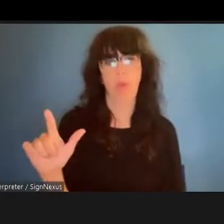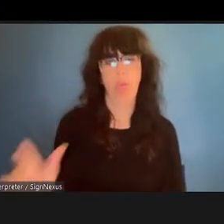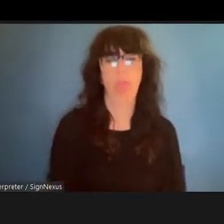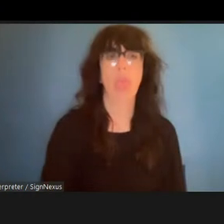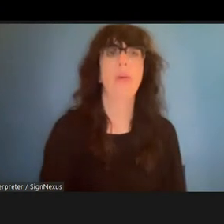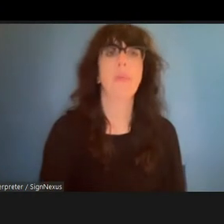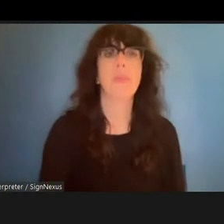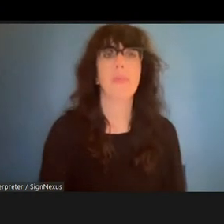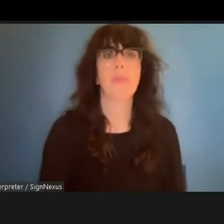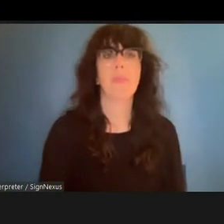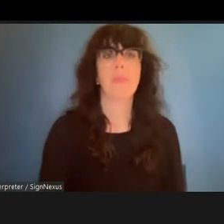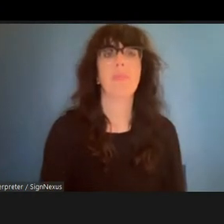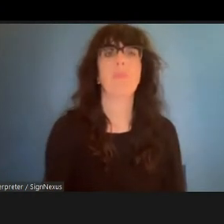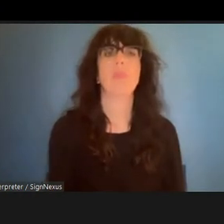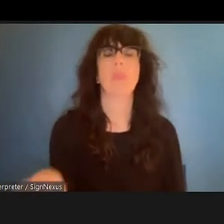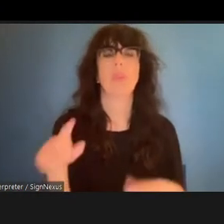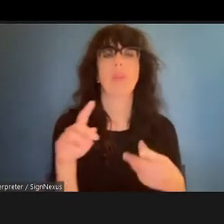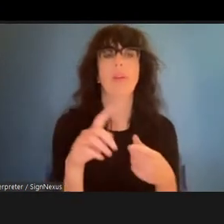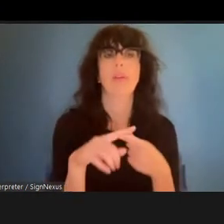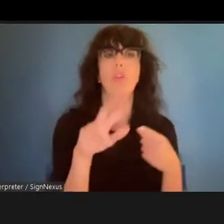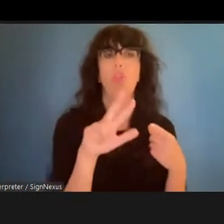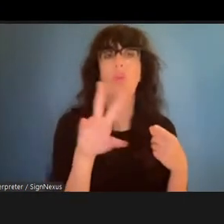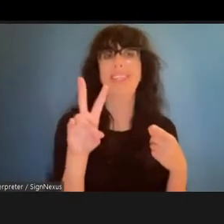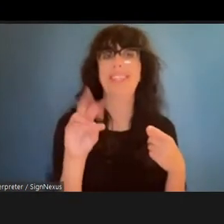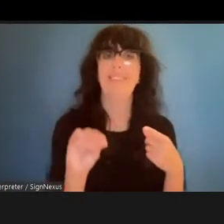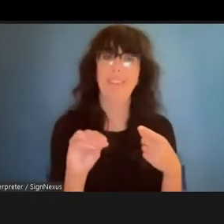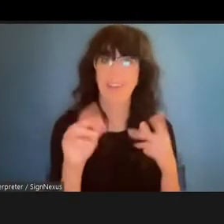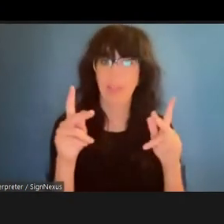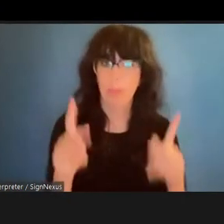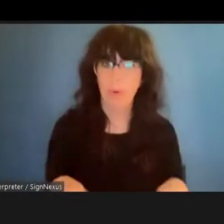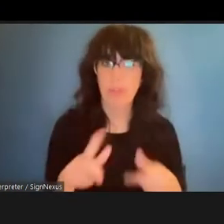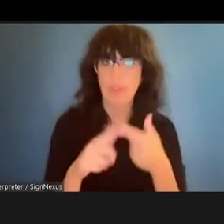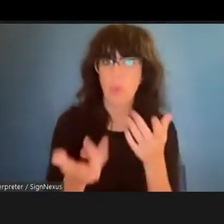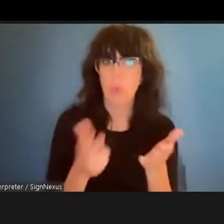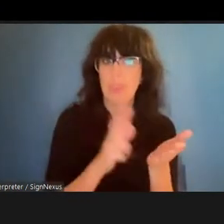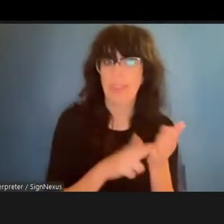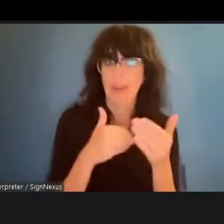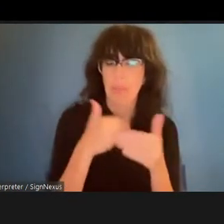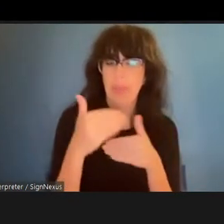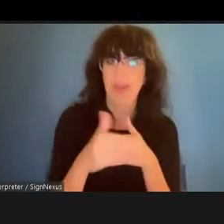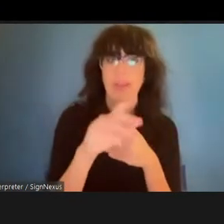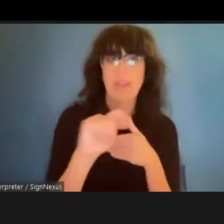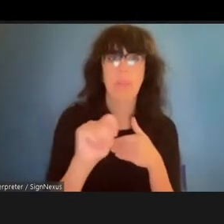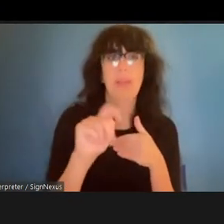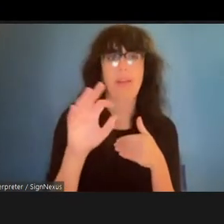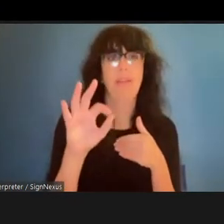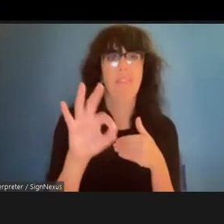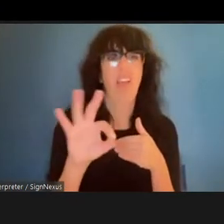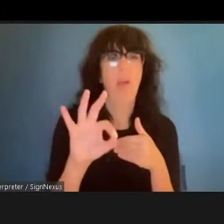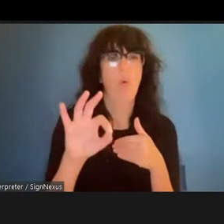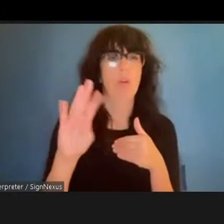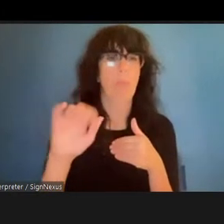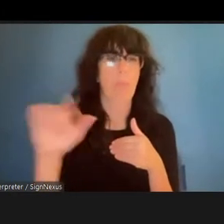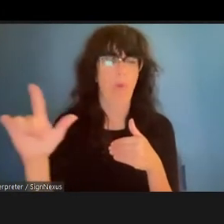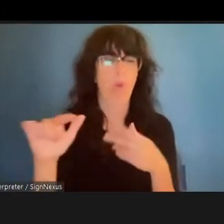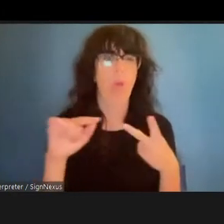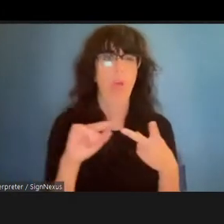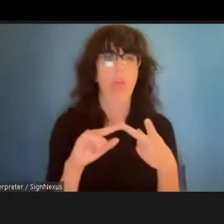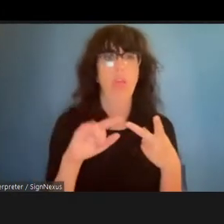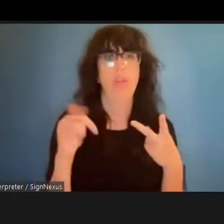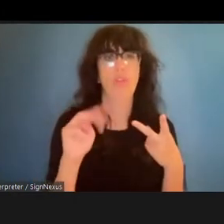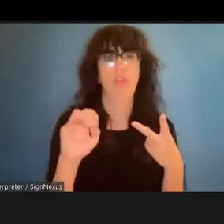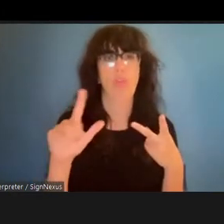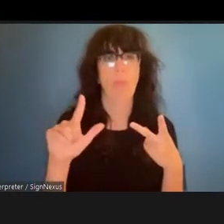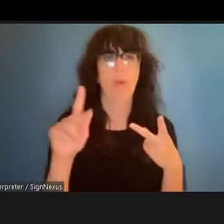the next speaker the 370th to sign up is tamika flowers ball followed by jamal